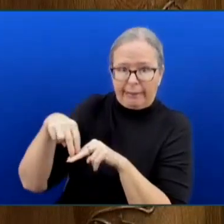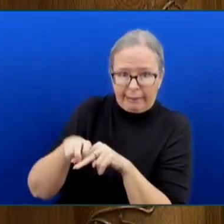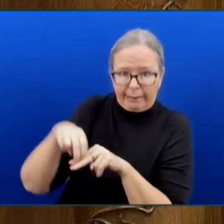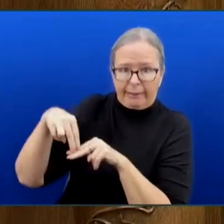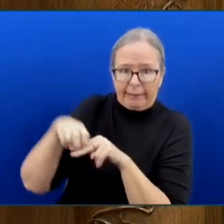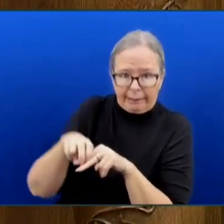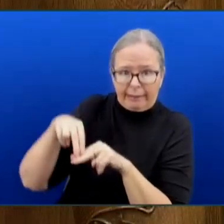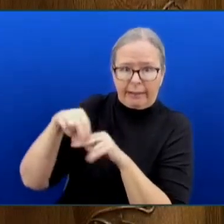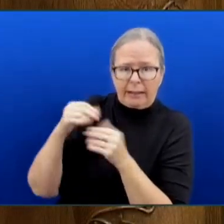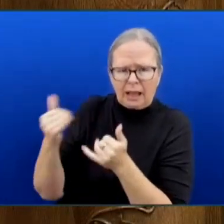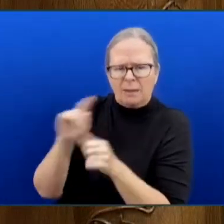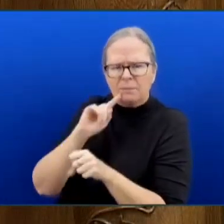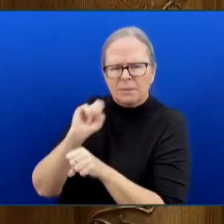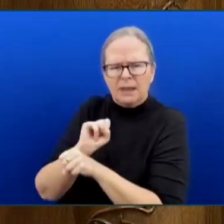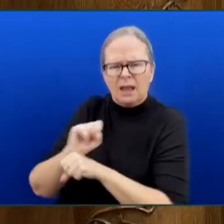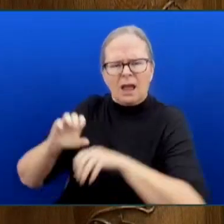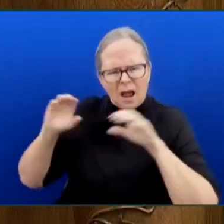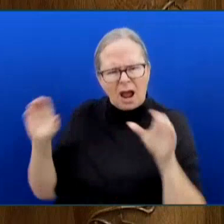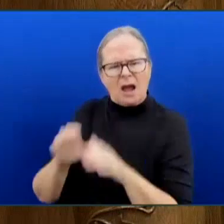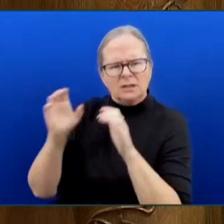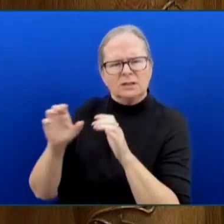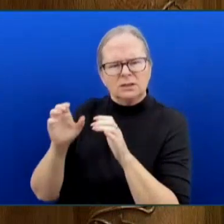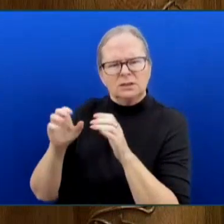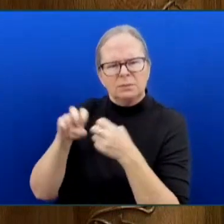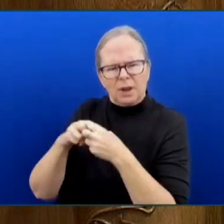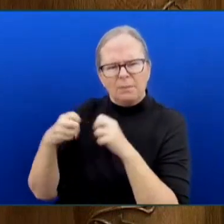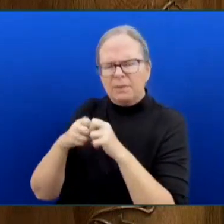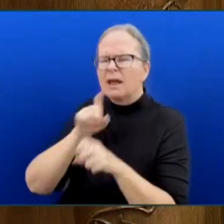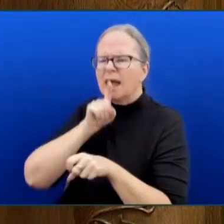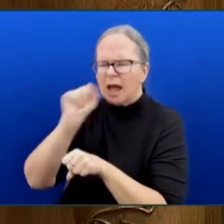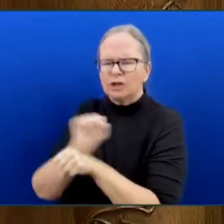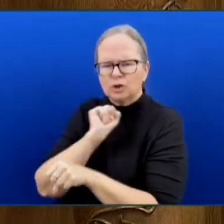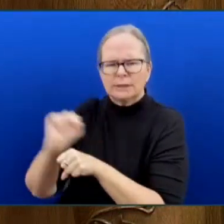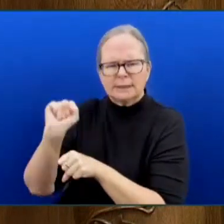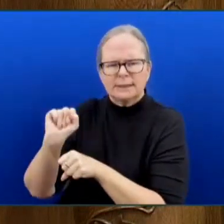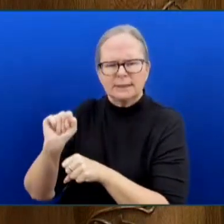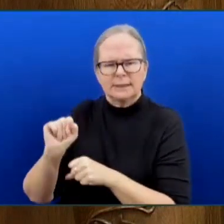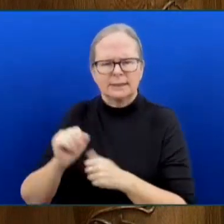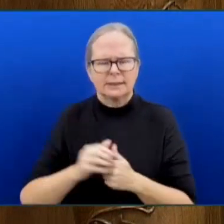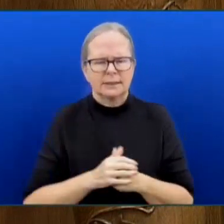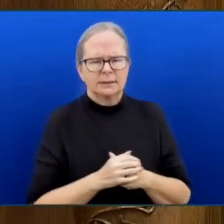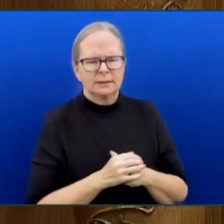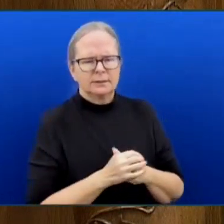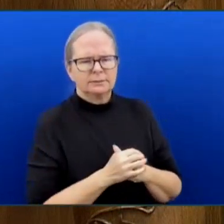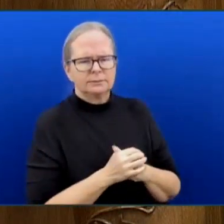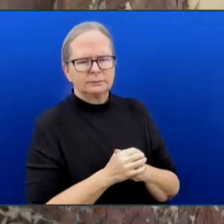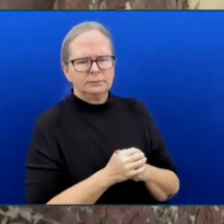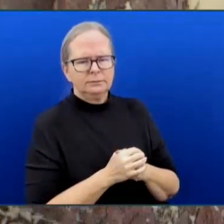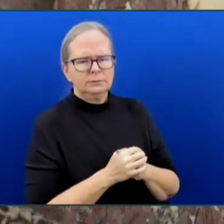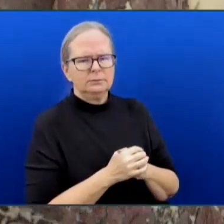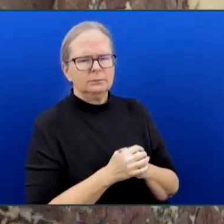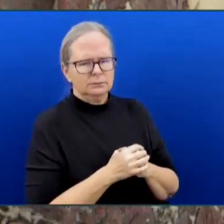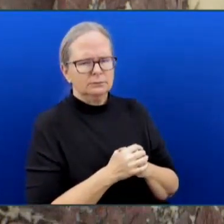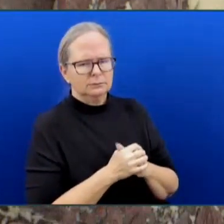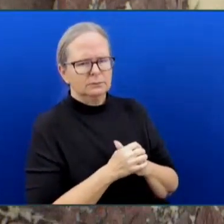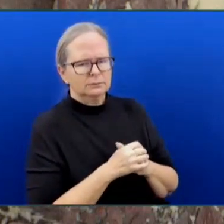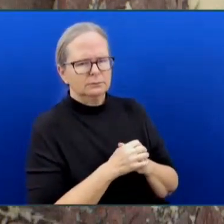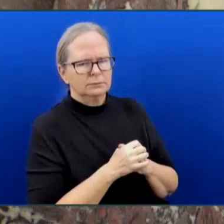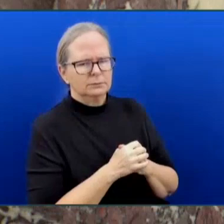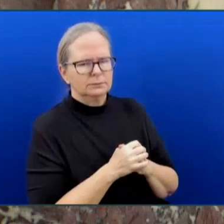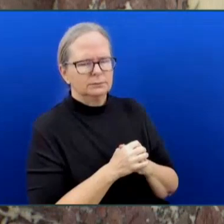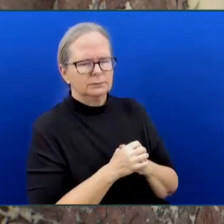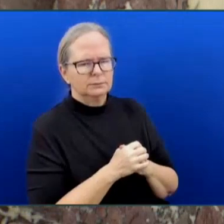Mr. Minister of Children and Family Development. Thank you very much, Honourable Speaker, and thank you to the member for the question. And I